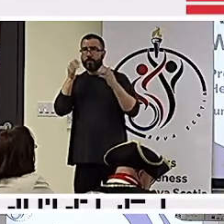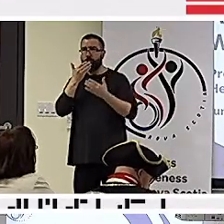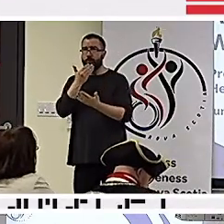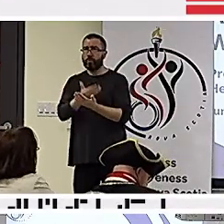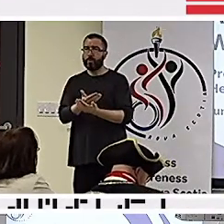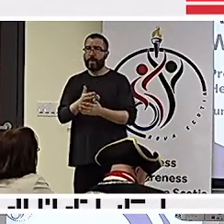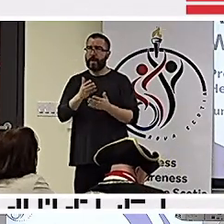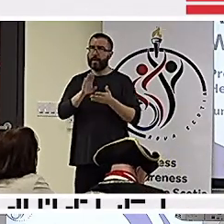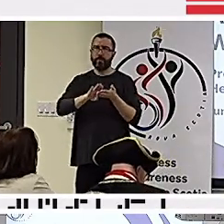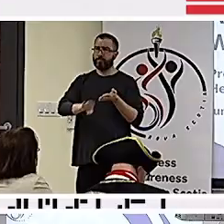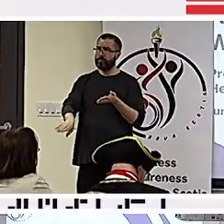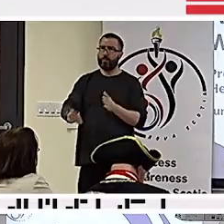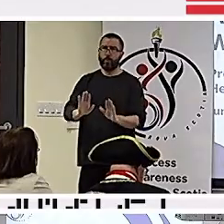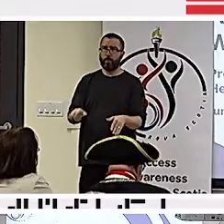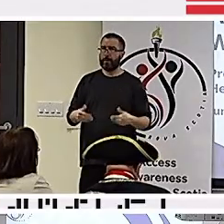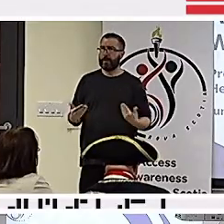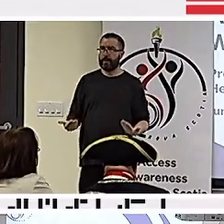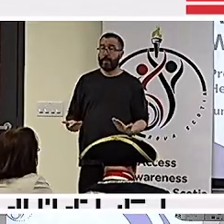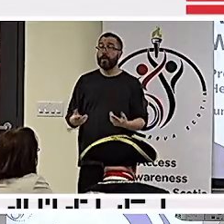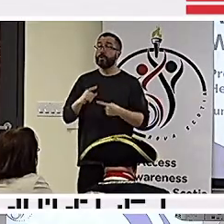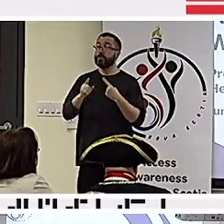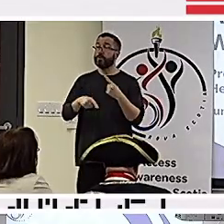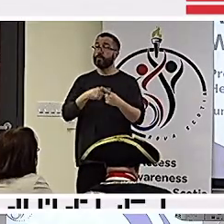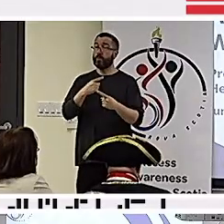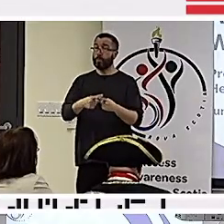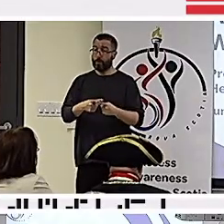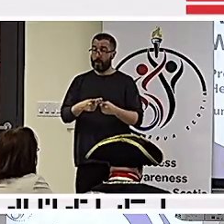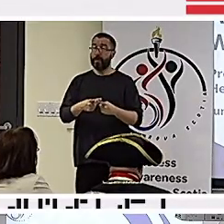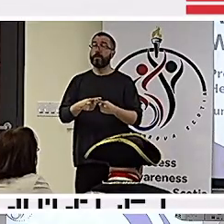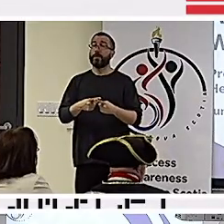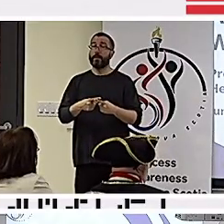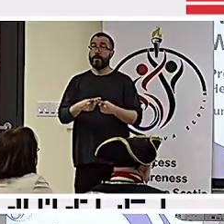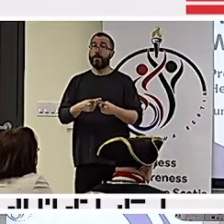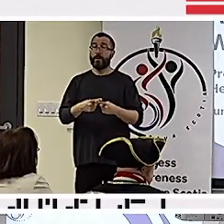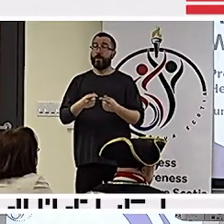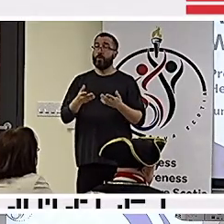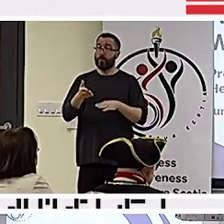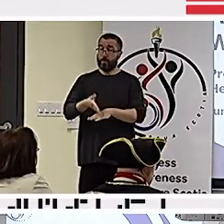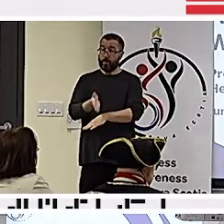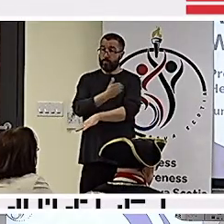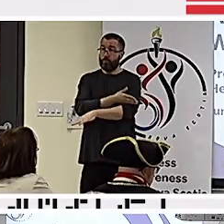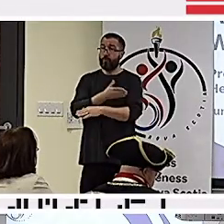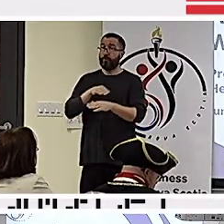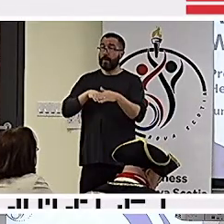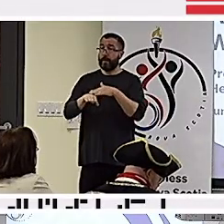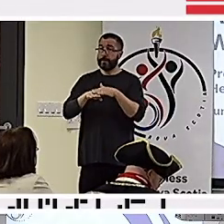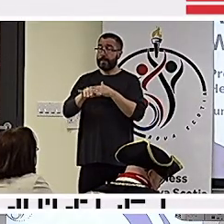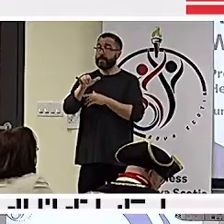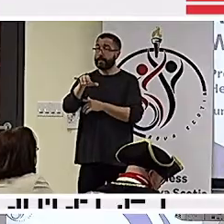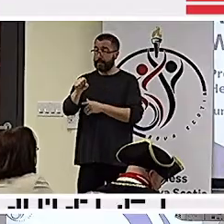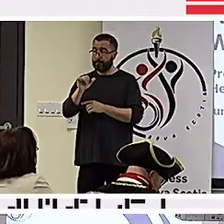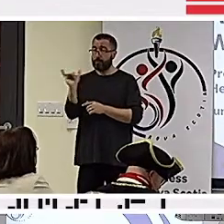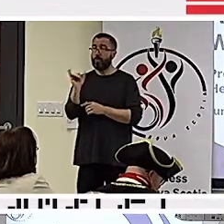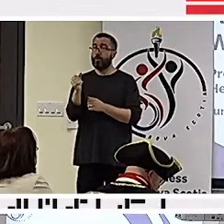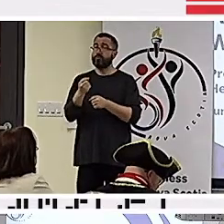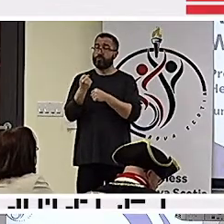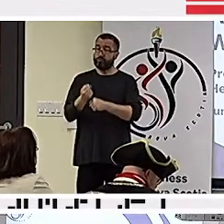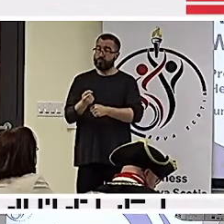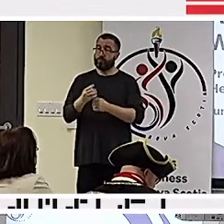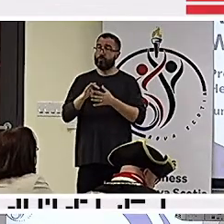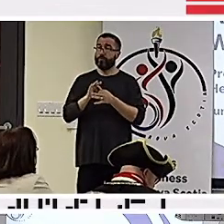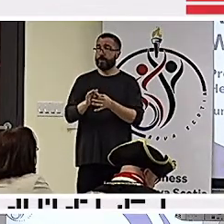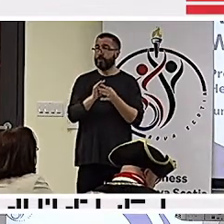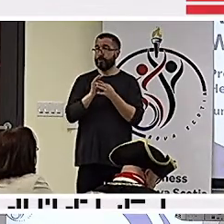overlooked? Because when we do that, we are not just improving access, we are strengthening relationships, and we are building community